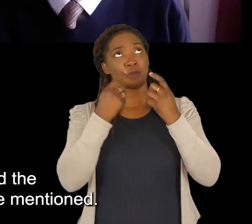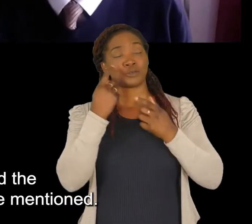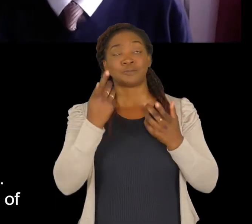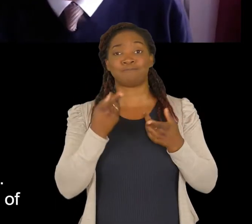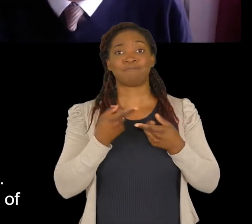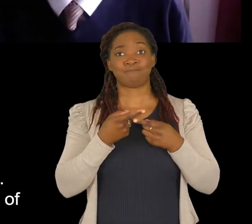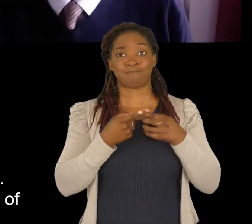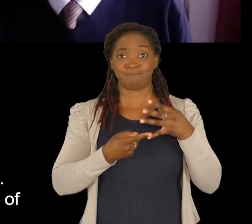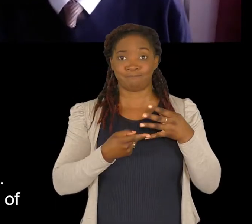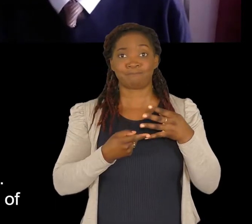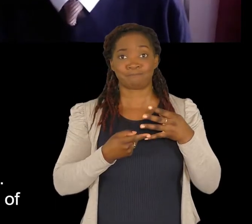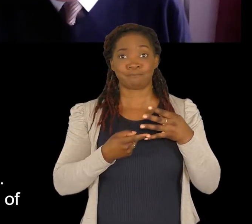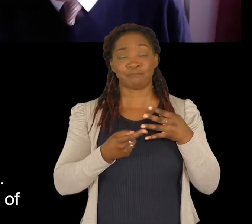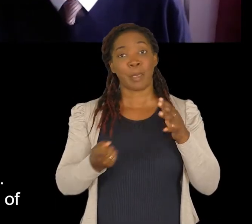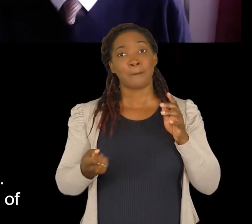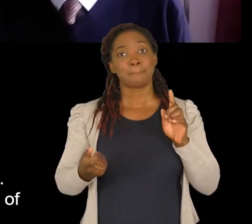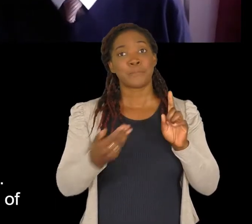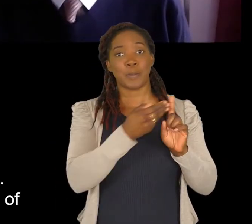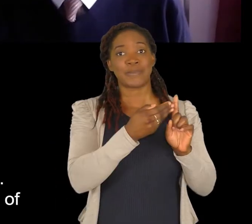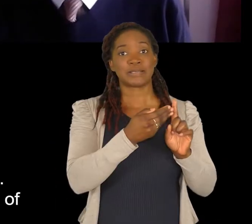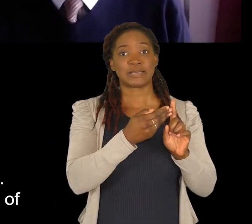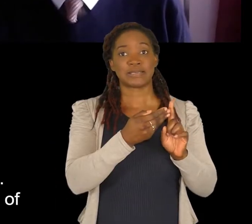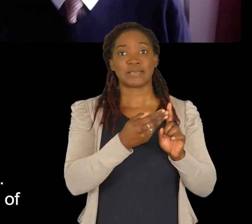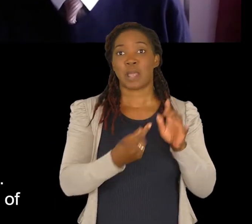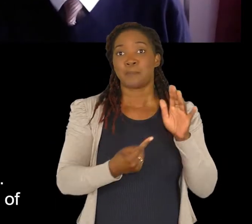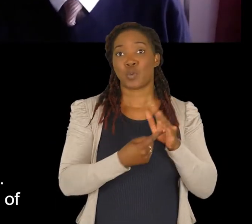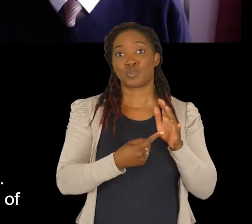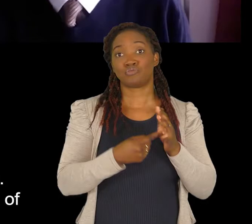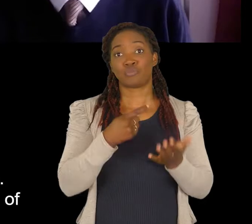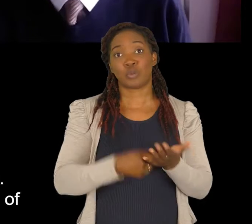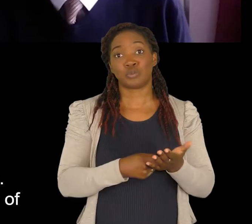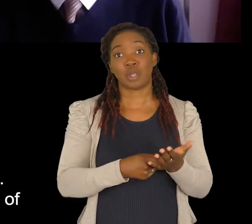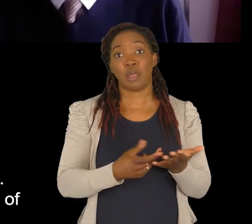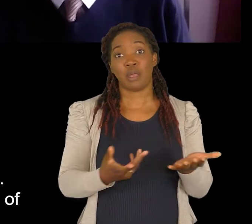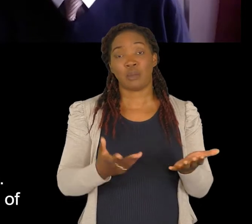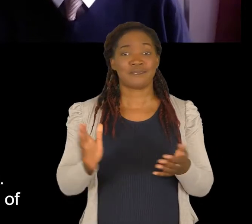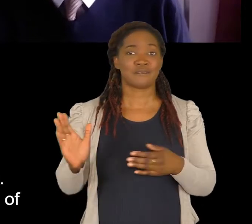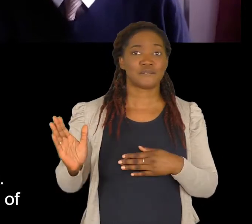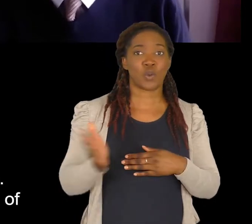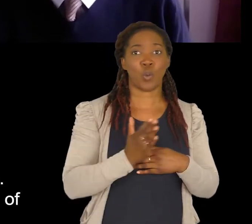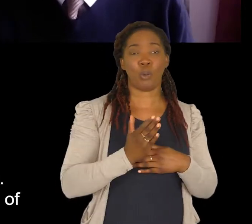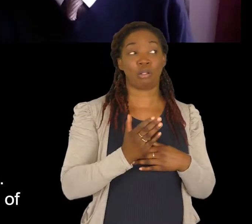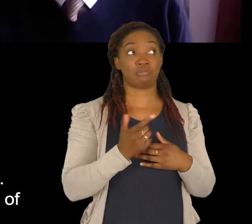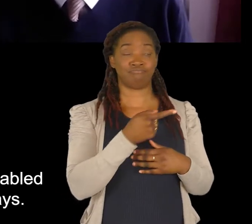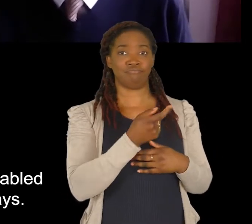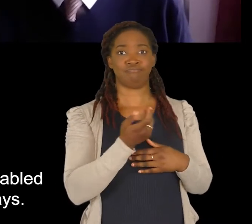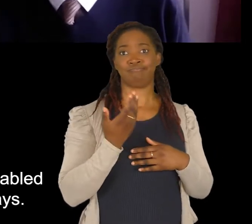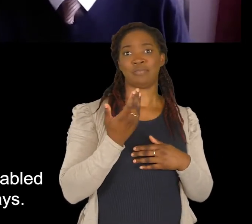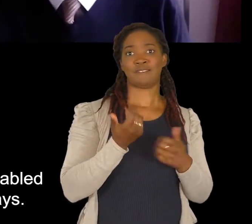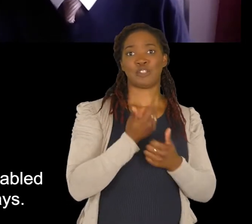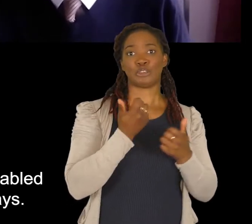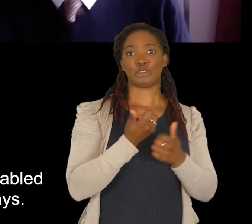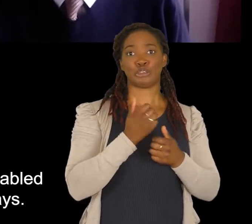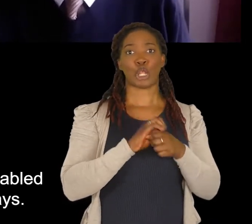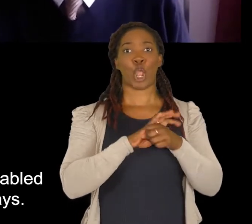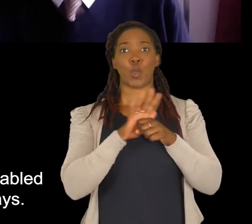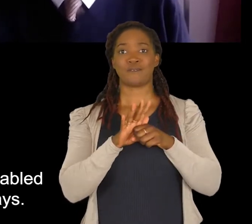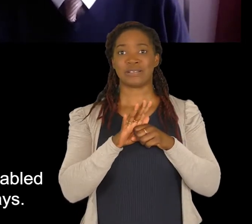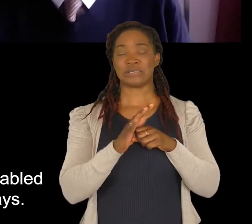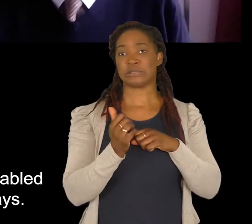mentioned. And I do think purpose is important, Rosa. Right, we've all come out of COVID, and some of us still in